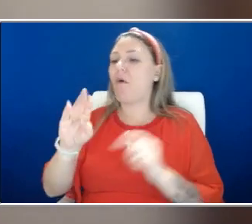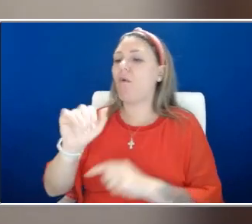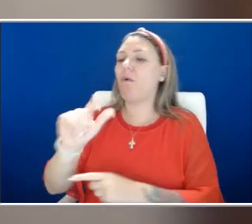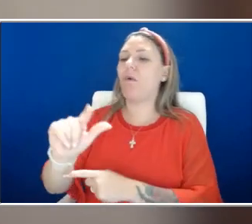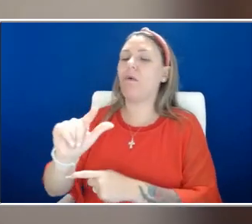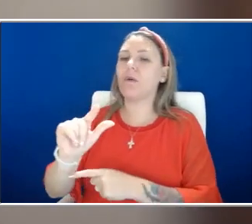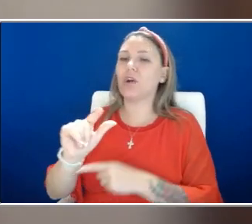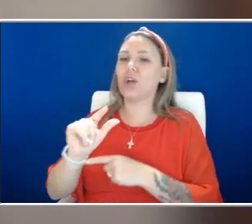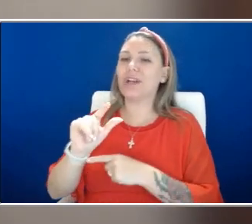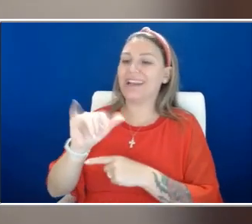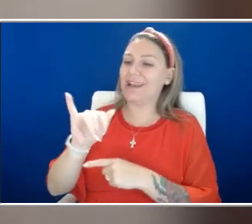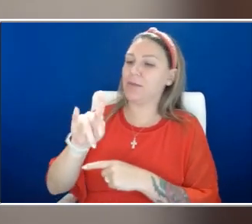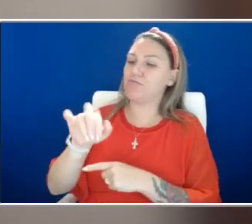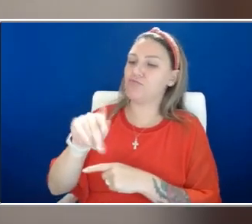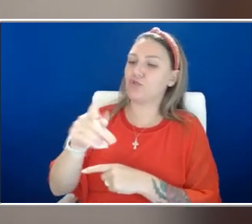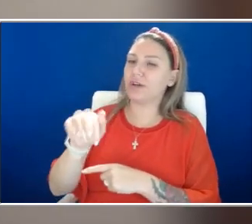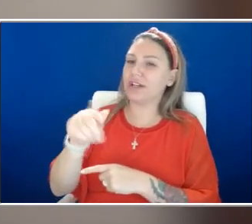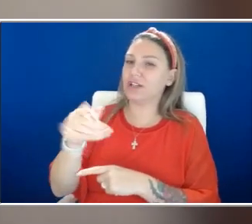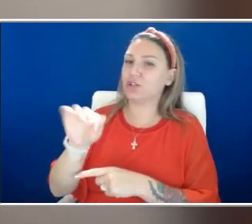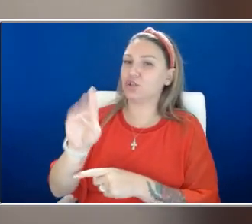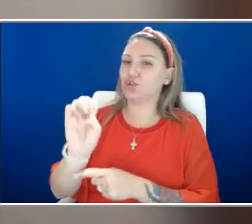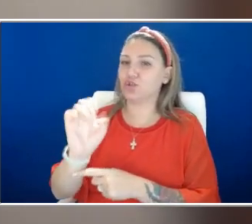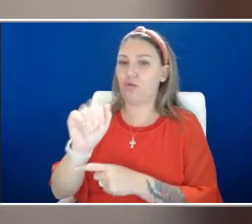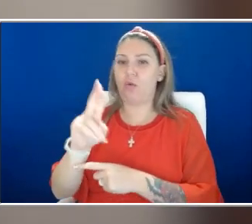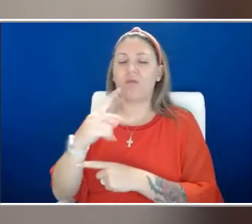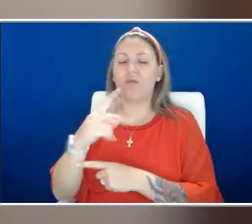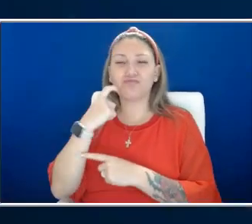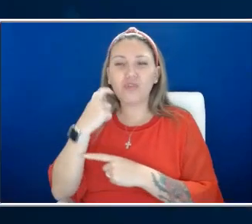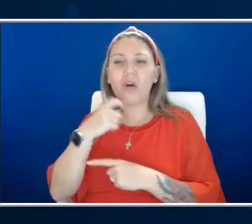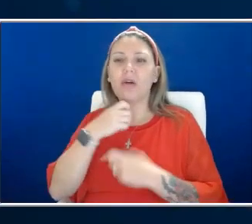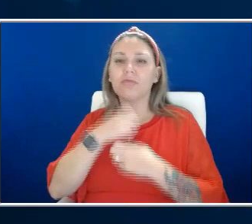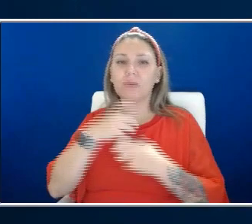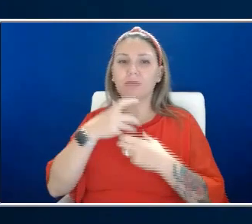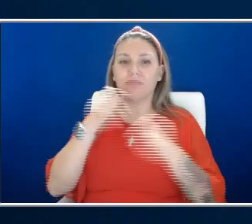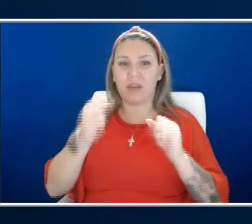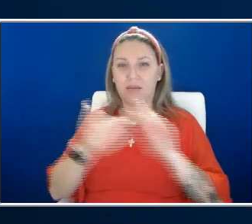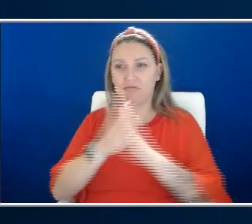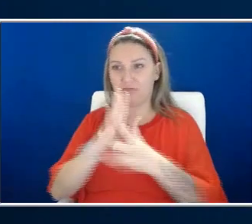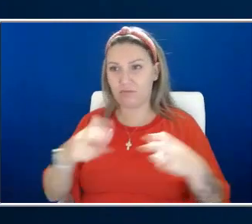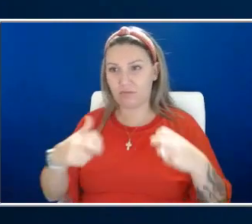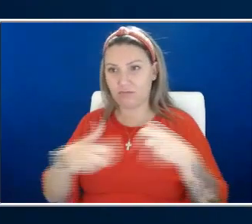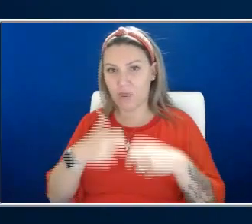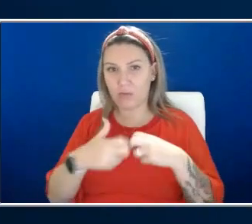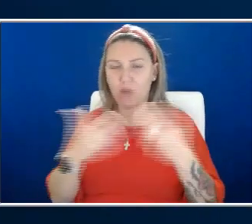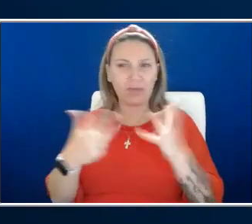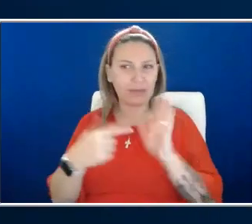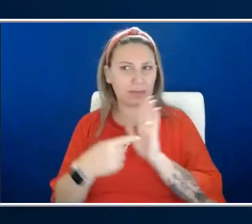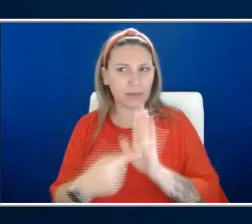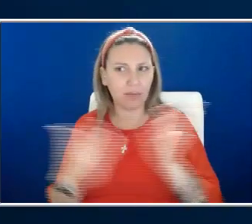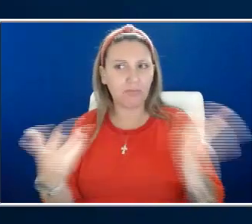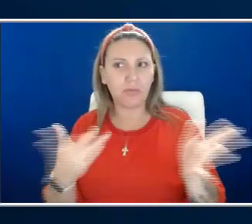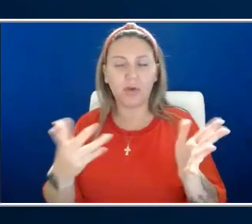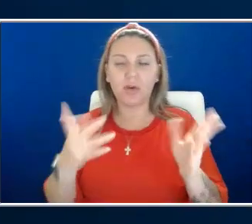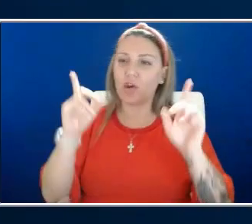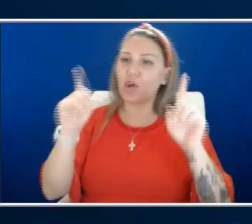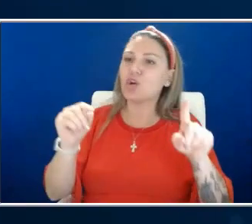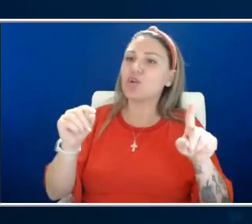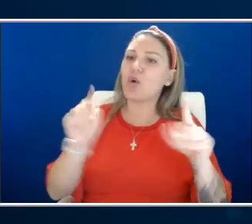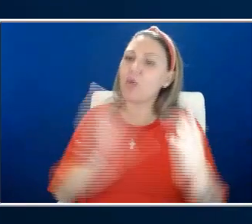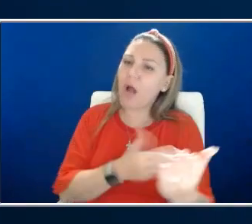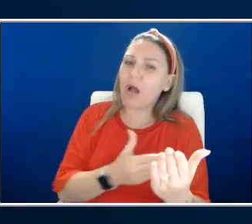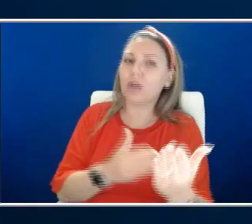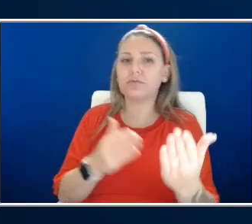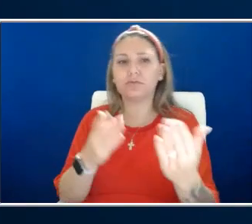in polyp formation or scar formation, which could be more problematic. So what would be the sign? We go to a concert, we go to a game, we're yelling in